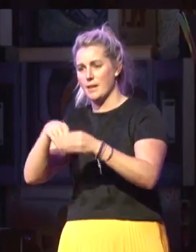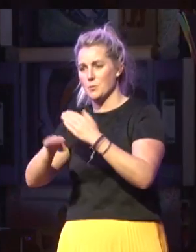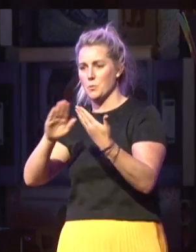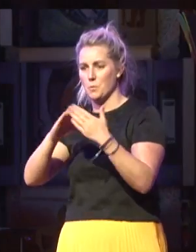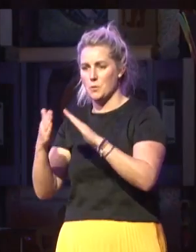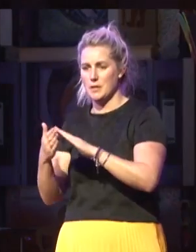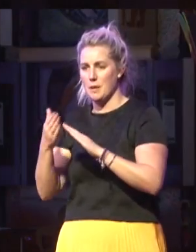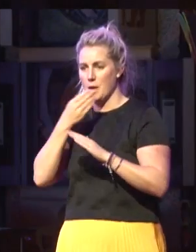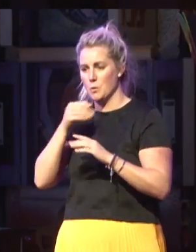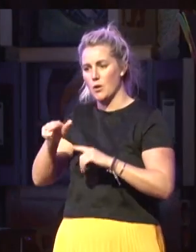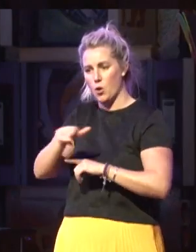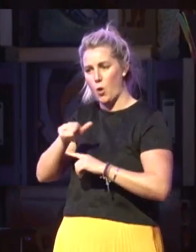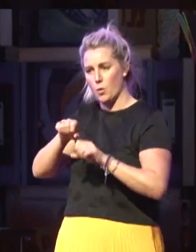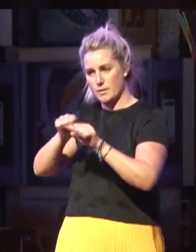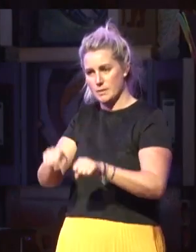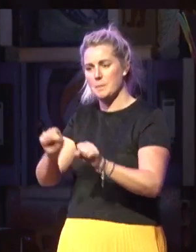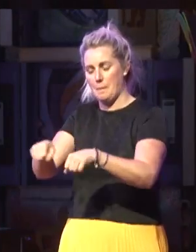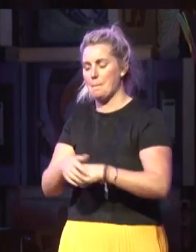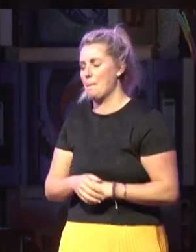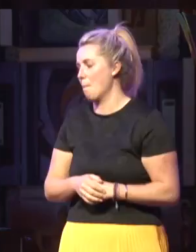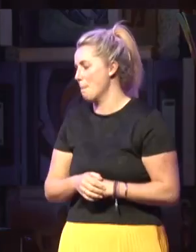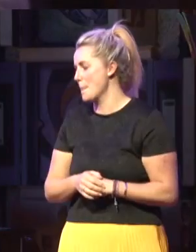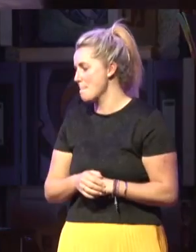by using local systems.